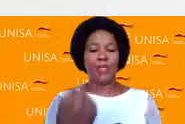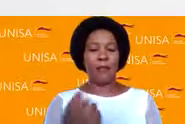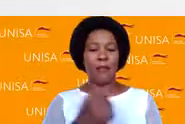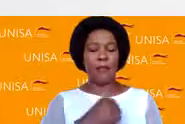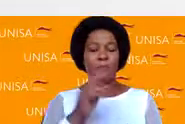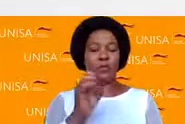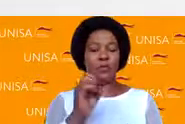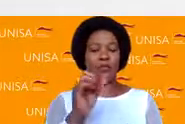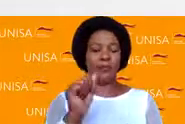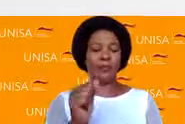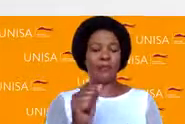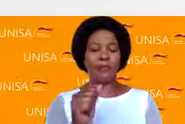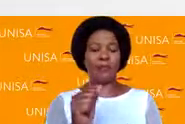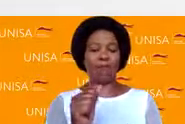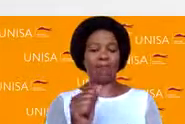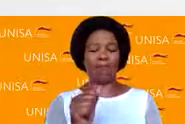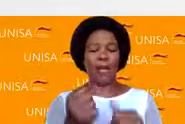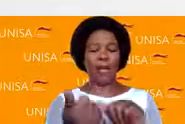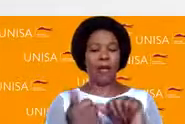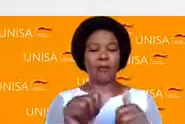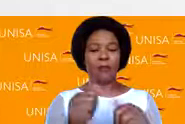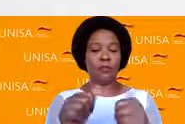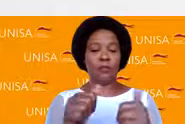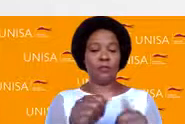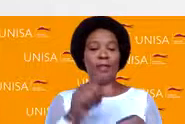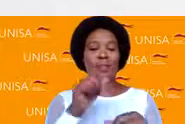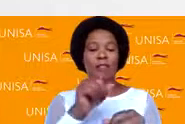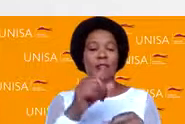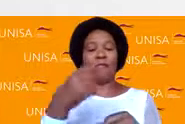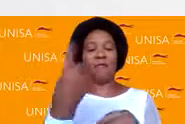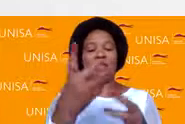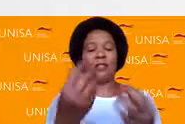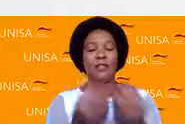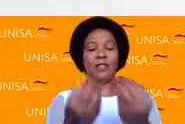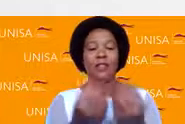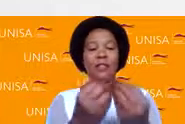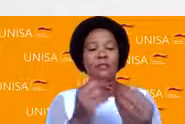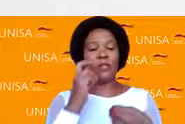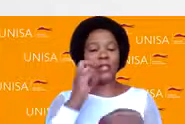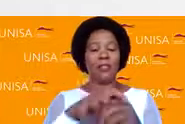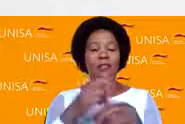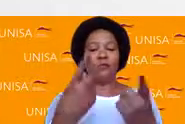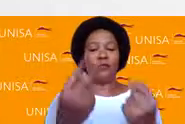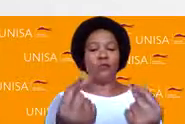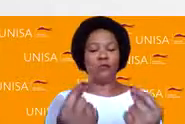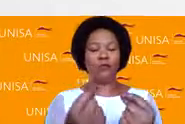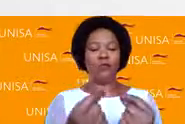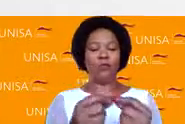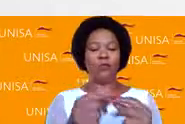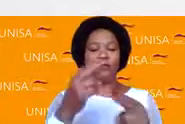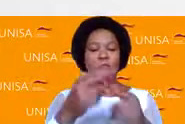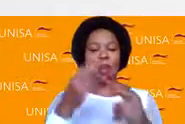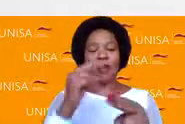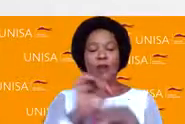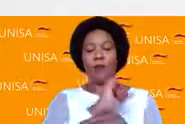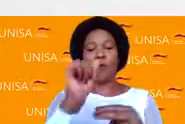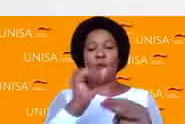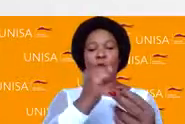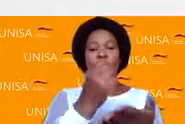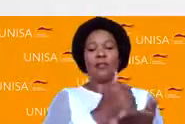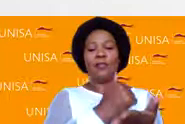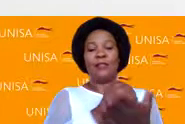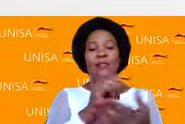yet? And this should be the first thing that you need to do when you finalize your registrations. If you're a new